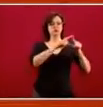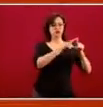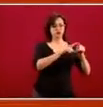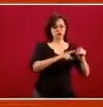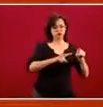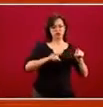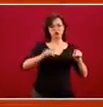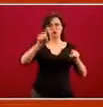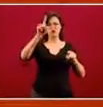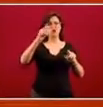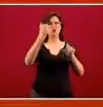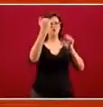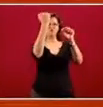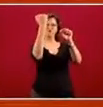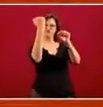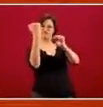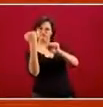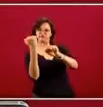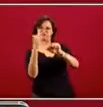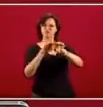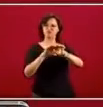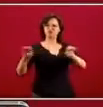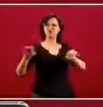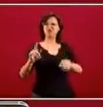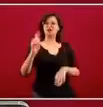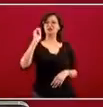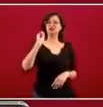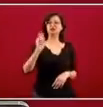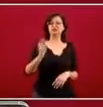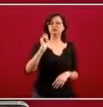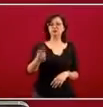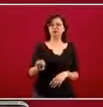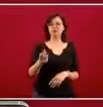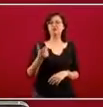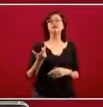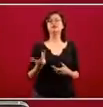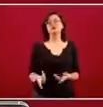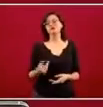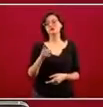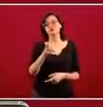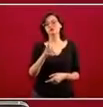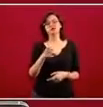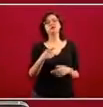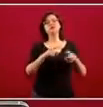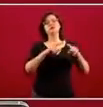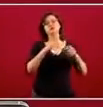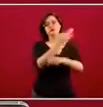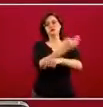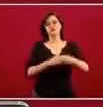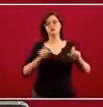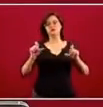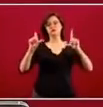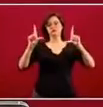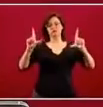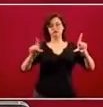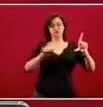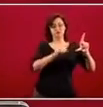what does to flatten the curve mean? What it means is when we show